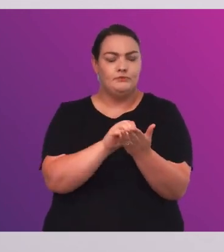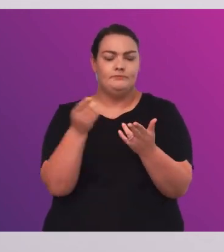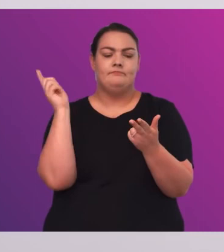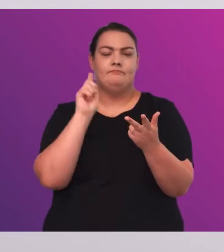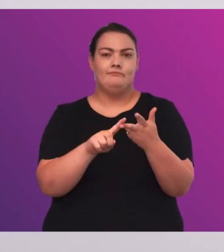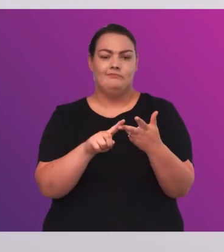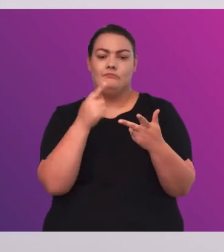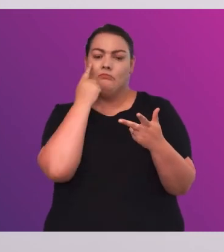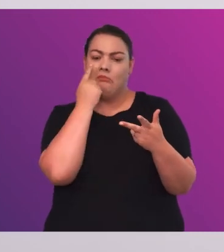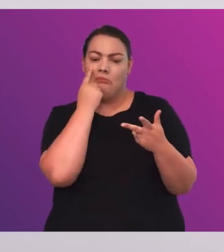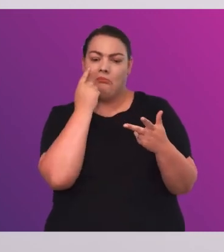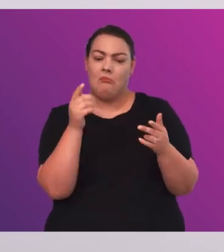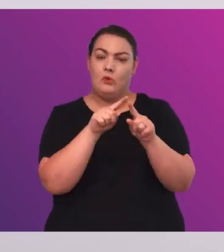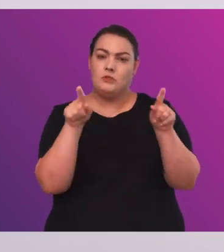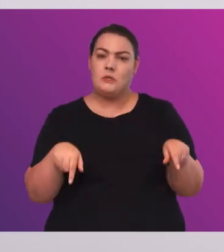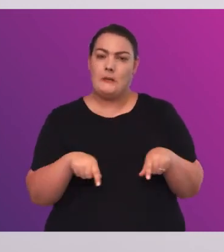to sign your name.